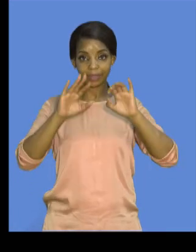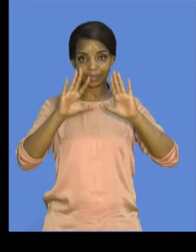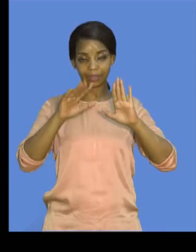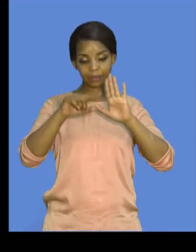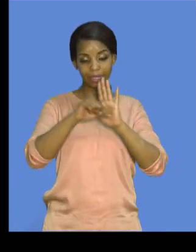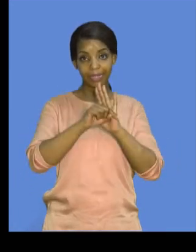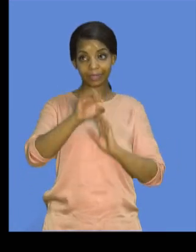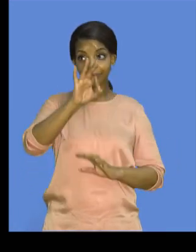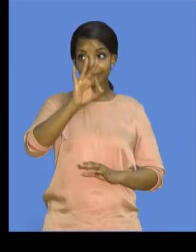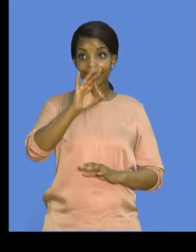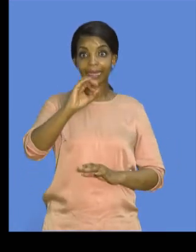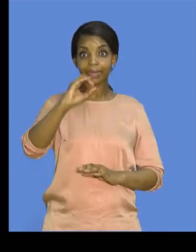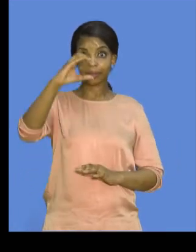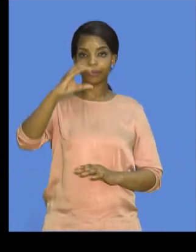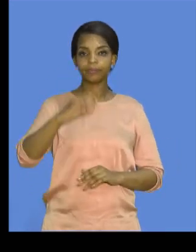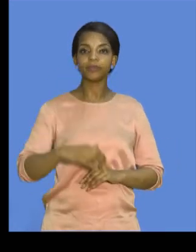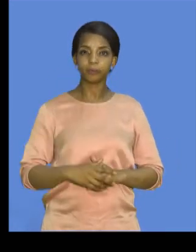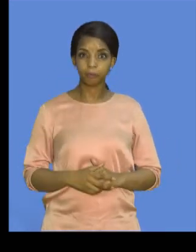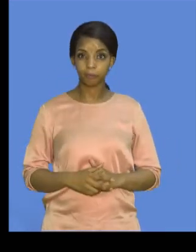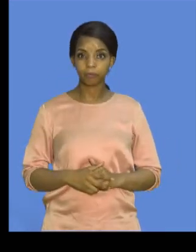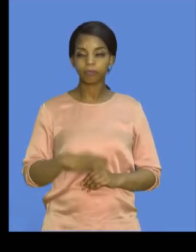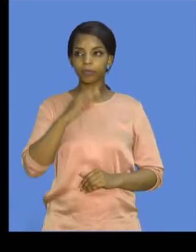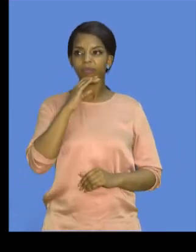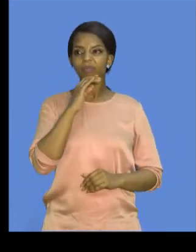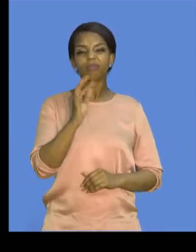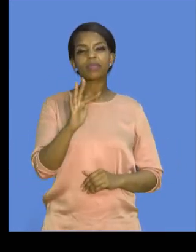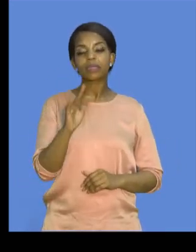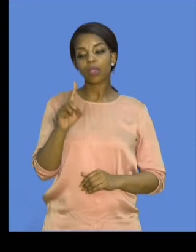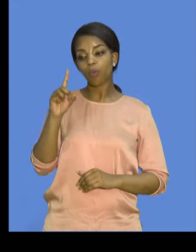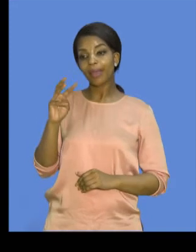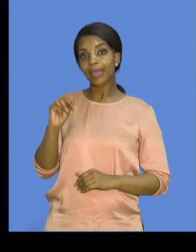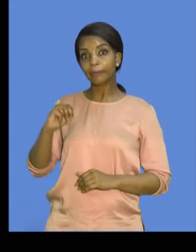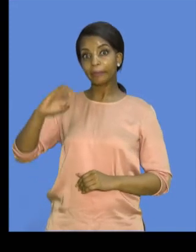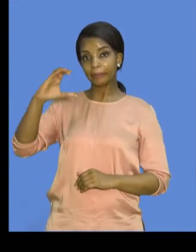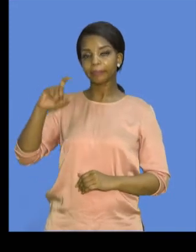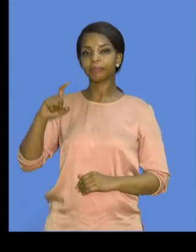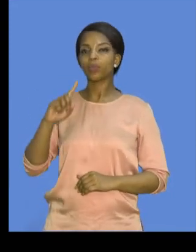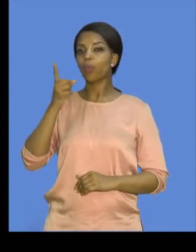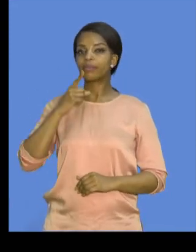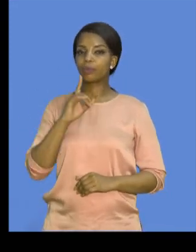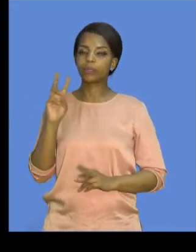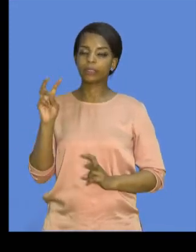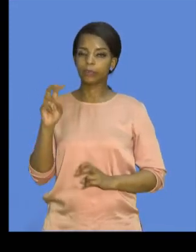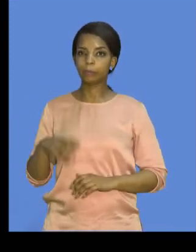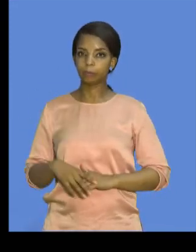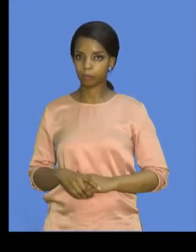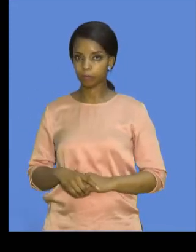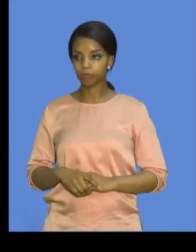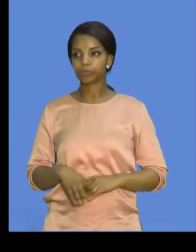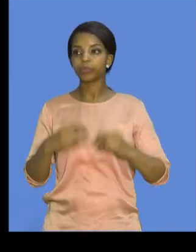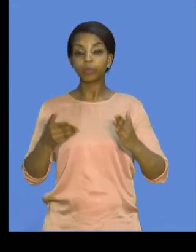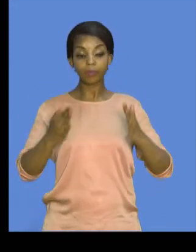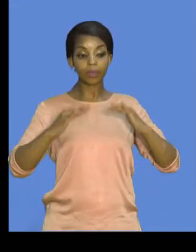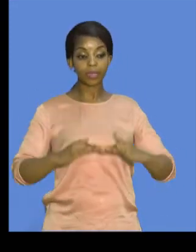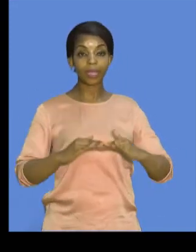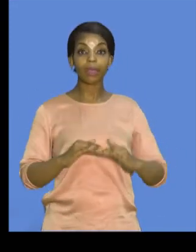3 coulombs. So this is like 1,000th of a coulomb. While we have got 1 microcoulomb,